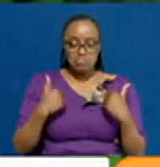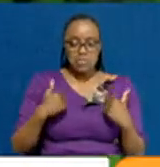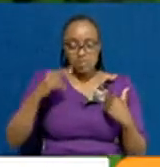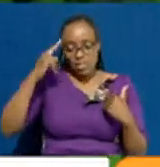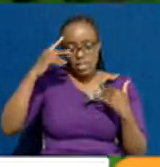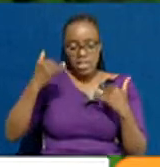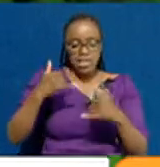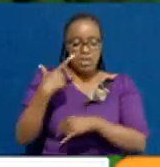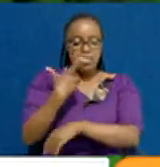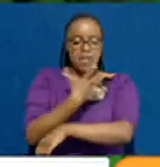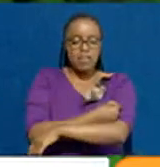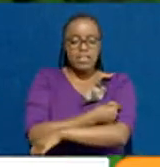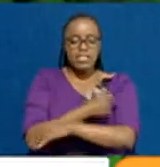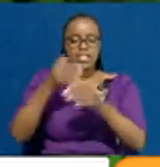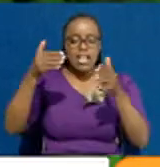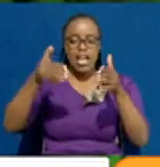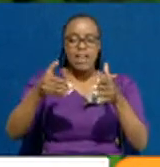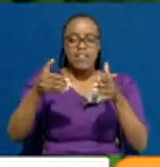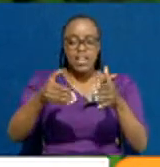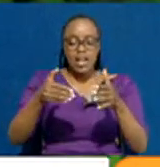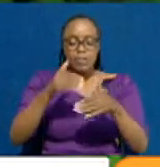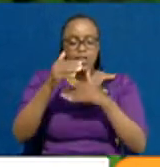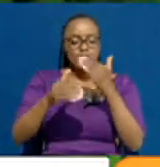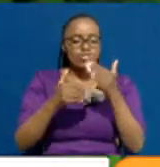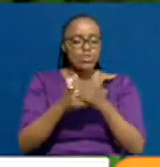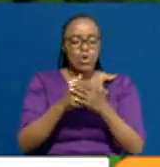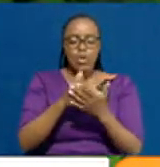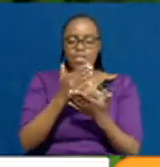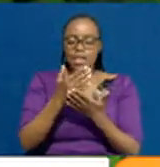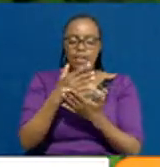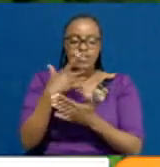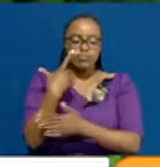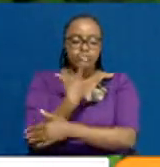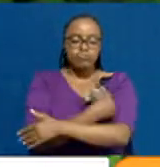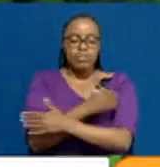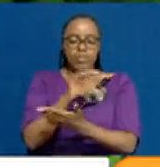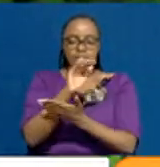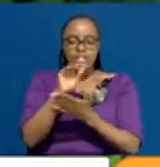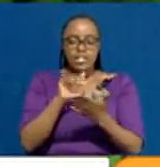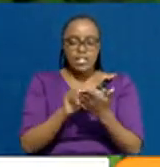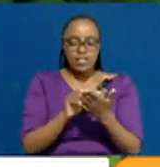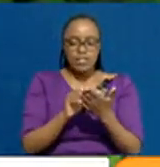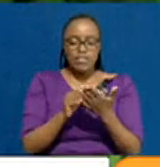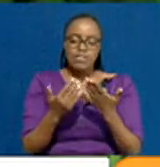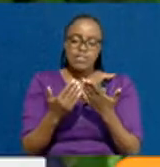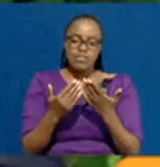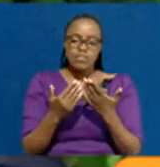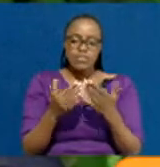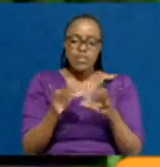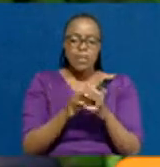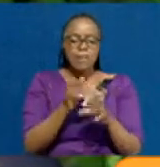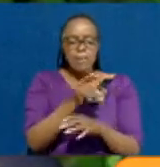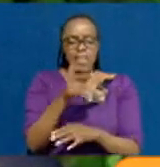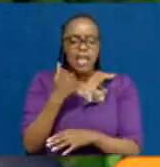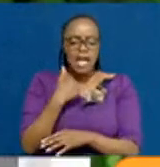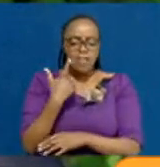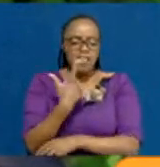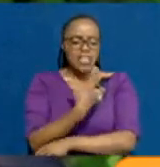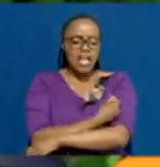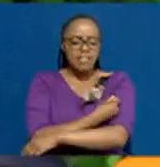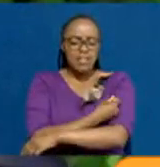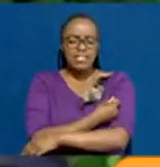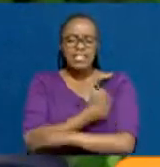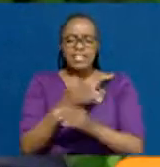the vaccines are available in literally all vaccinating facilities, 8,000 plus of them. Yeah. The vaccines are